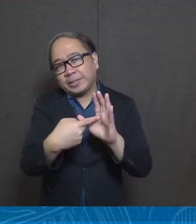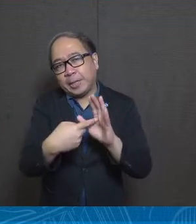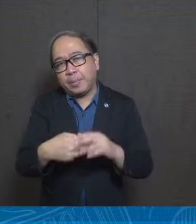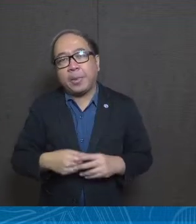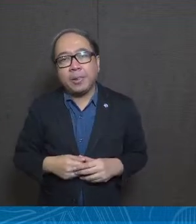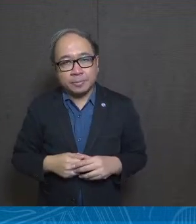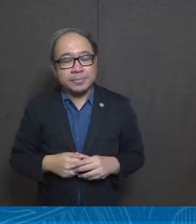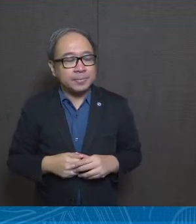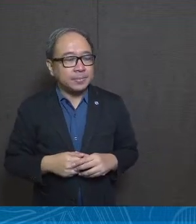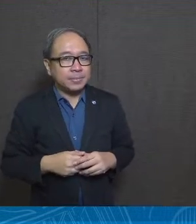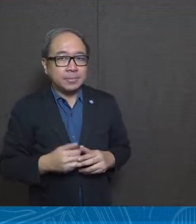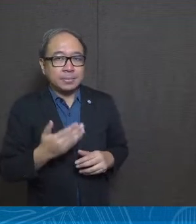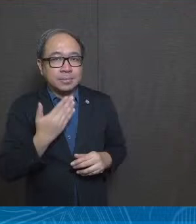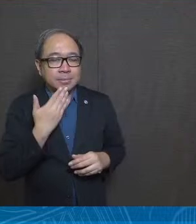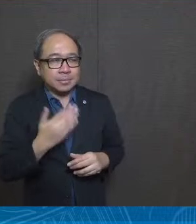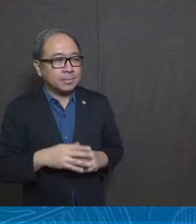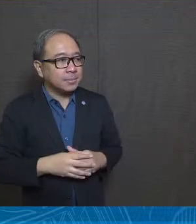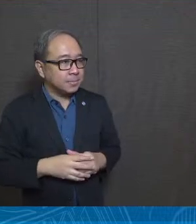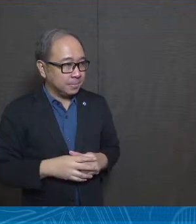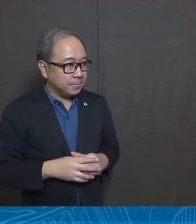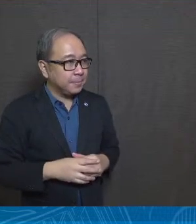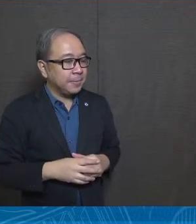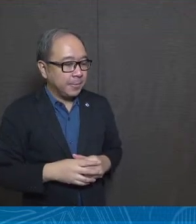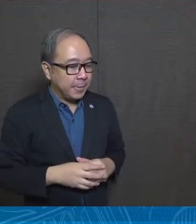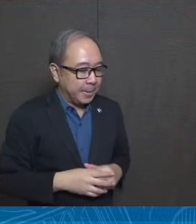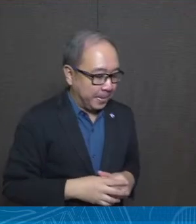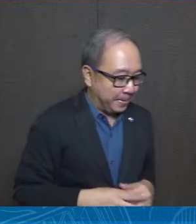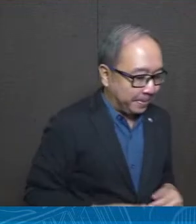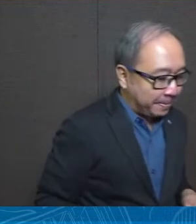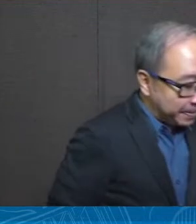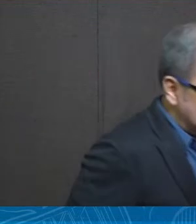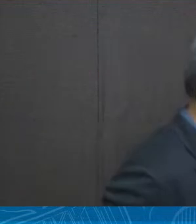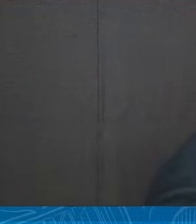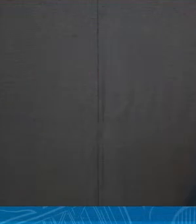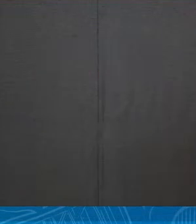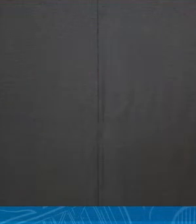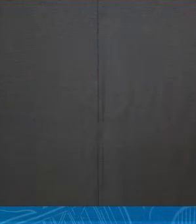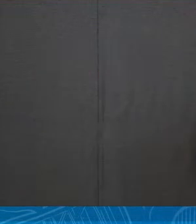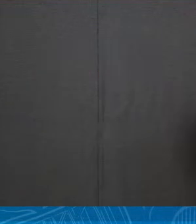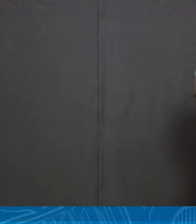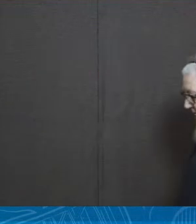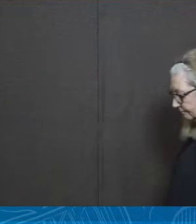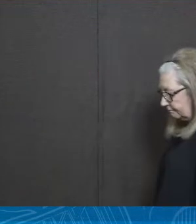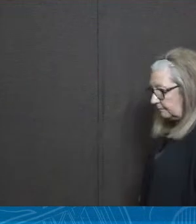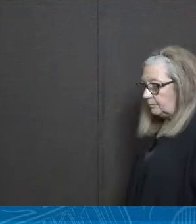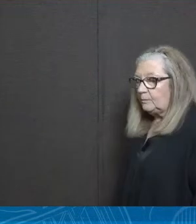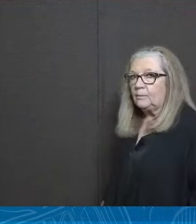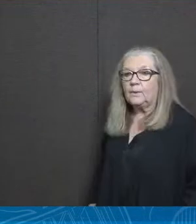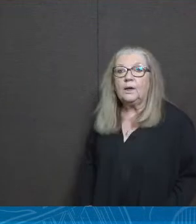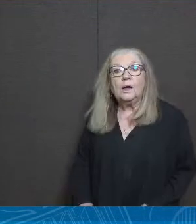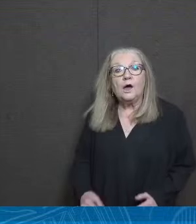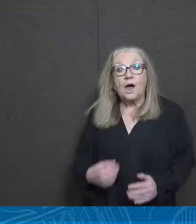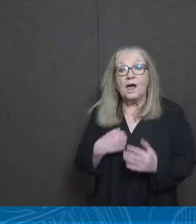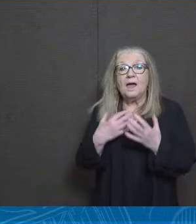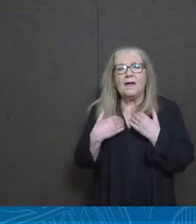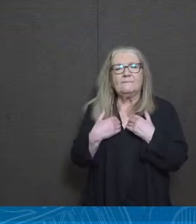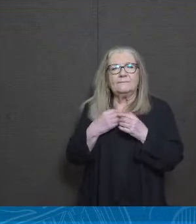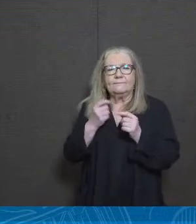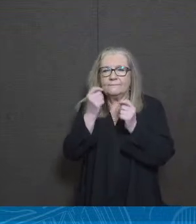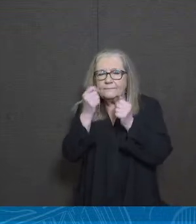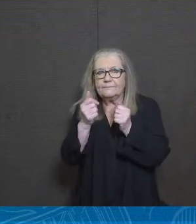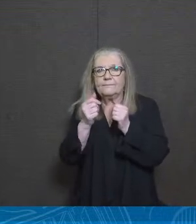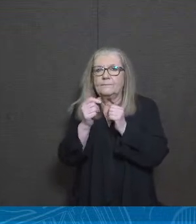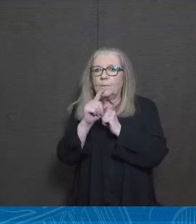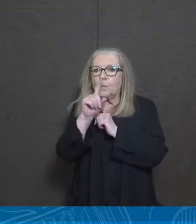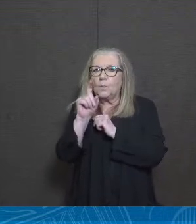very much. I think that's a good discussion to have. Satoshi, I have a very quick question for you. I